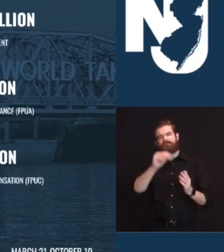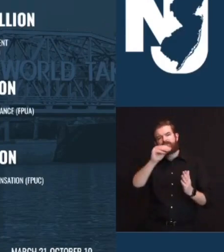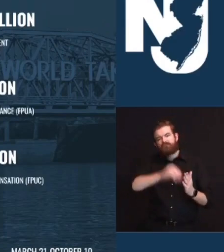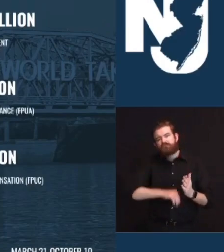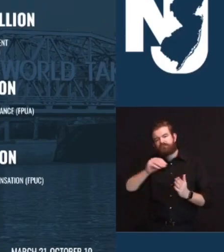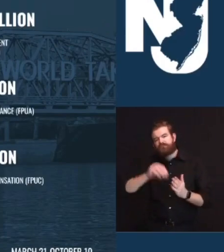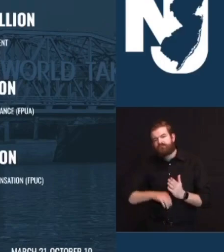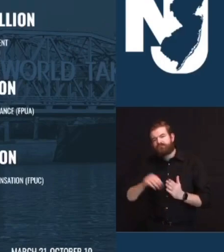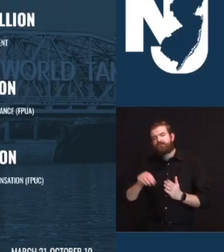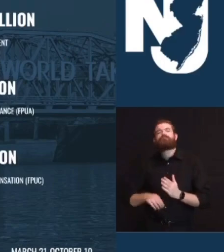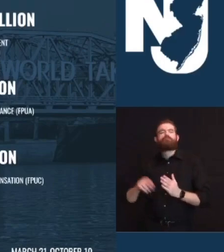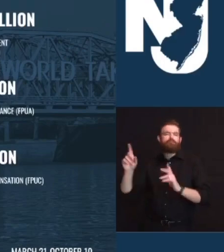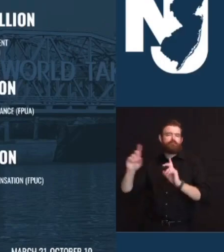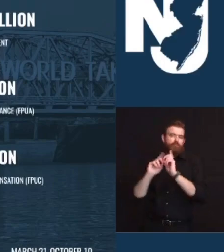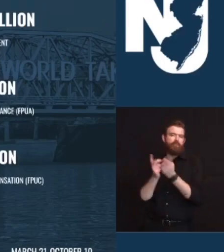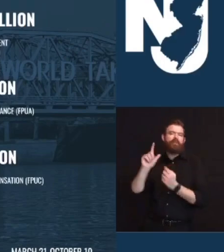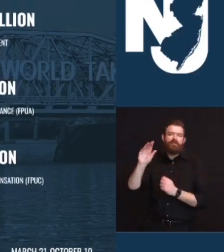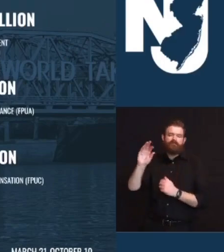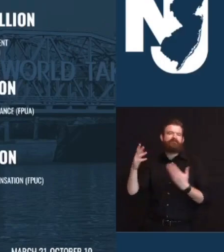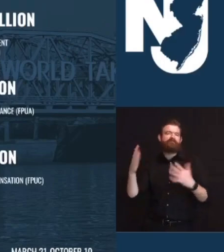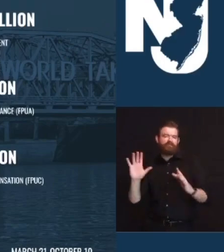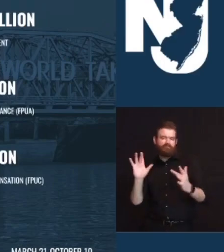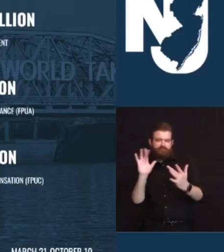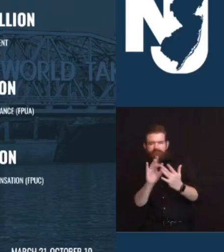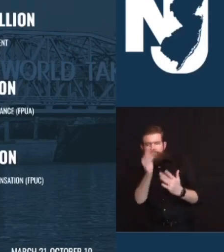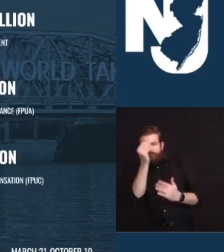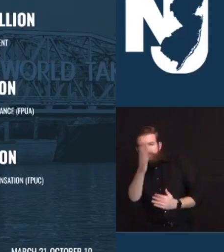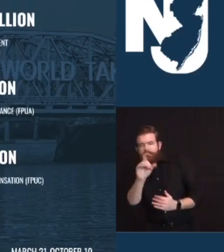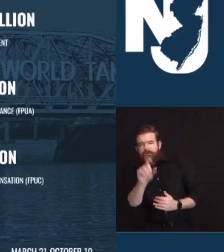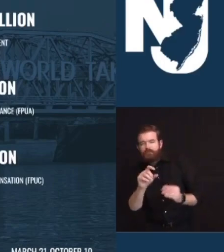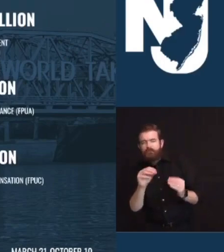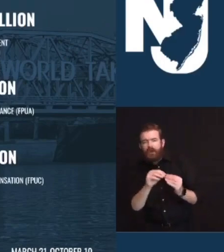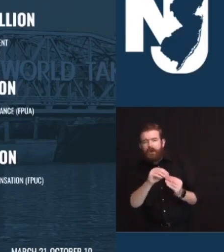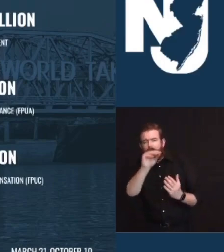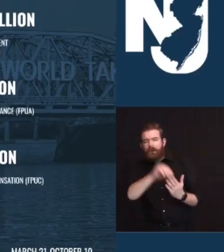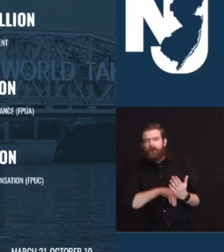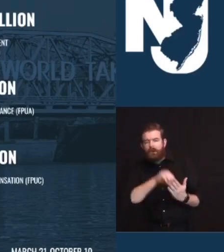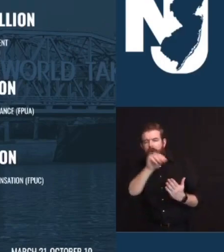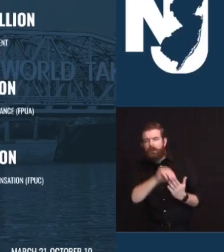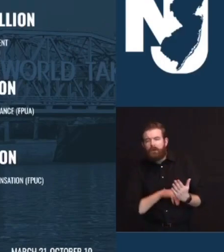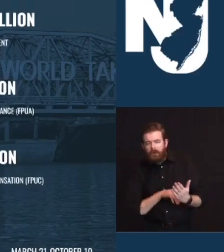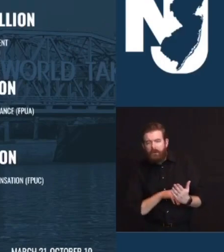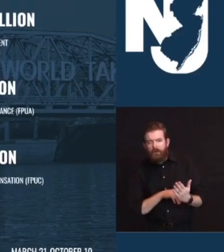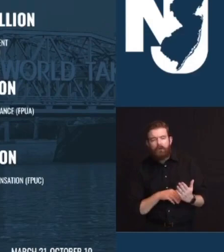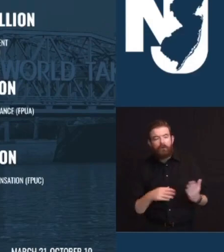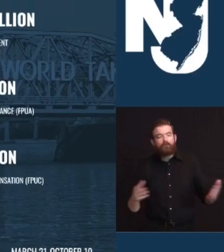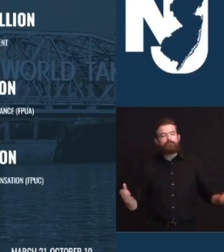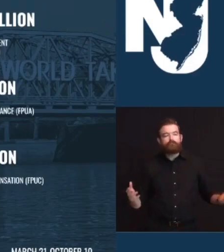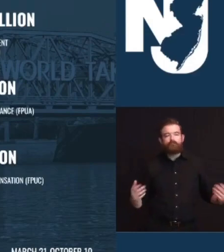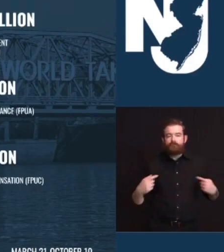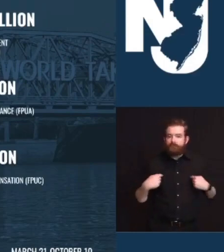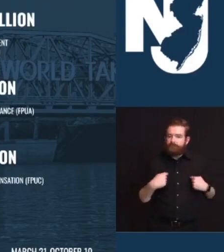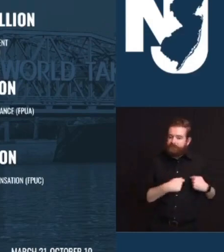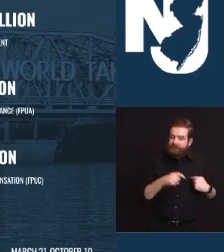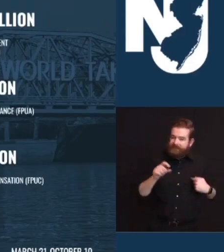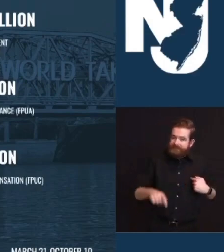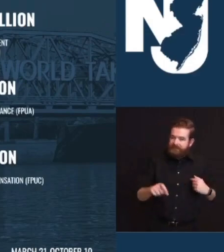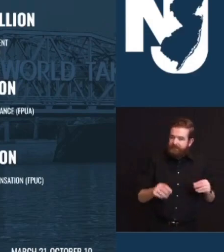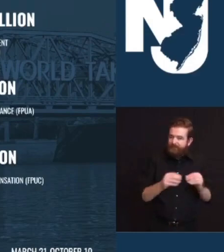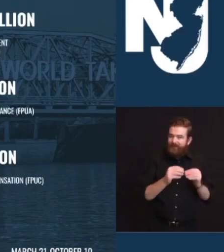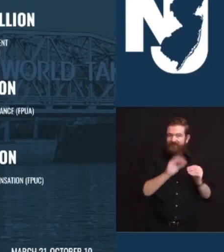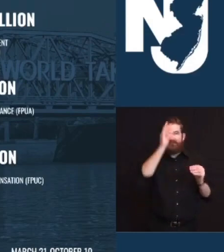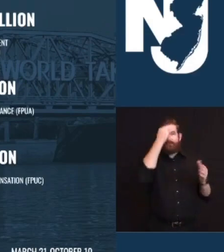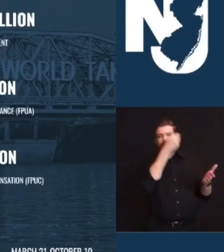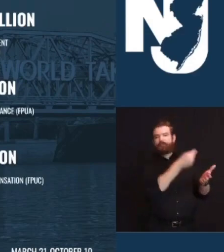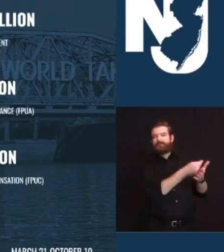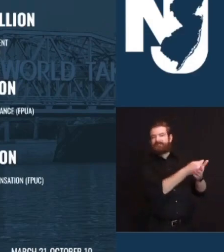with instructions. This is another great example of why we need more robust, sufficient federal funds.